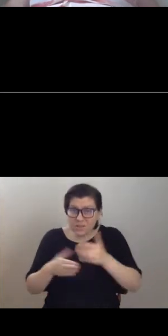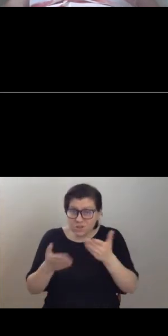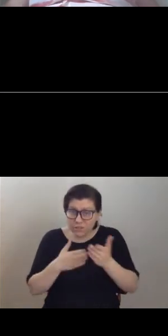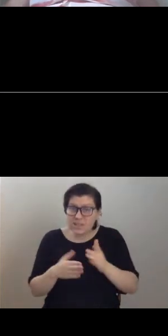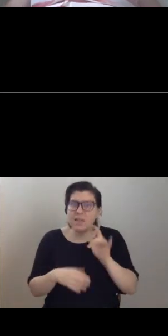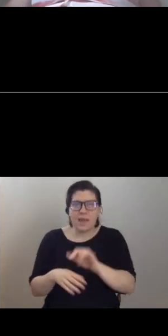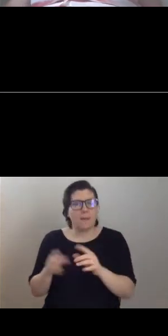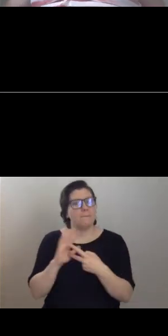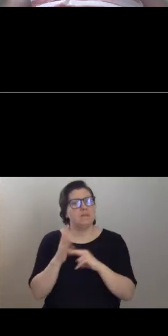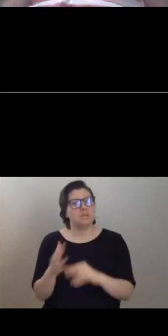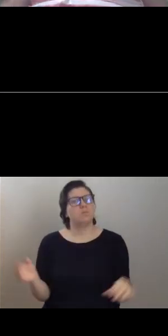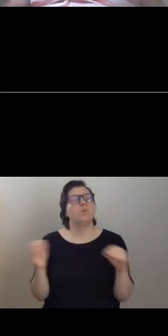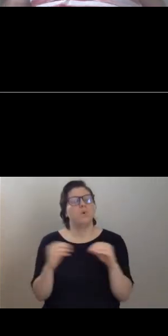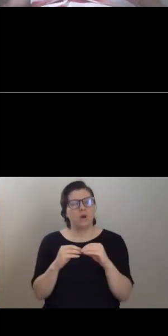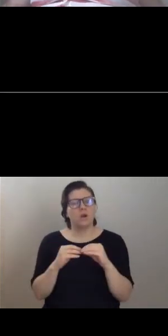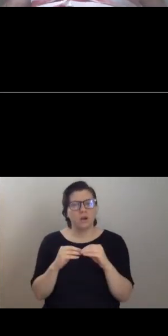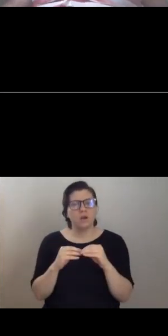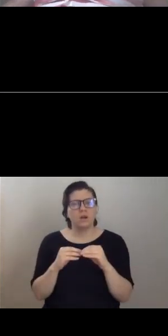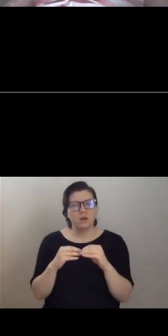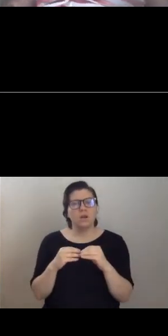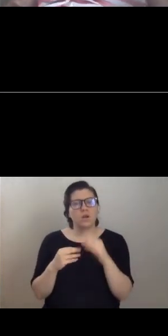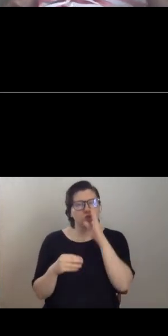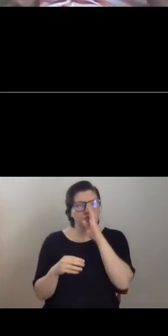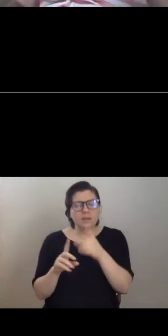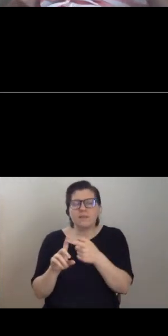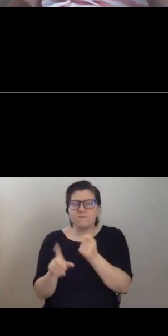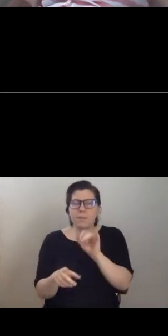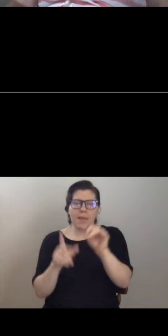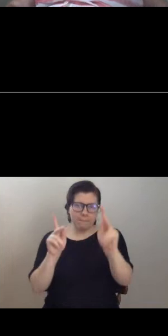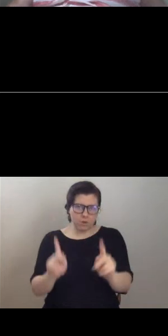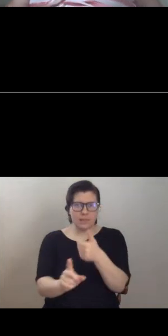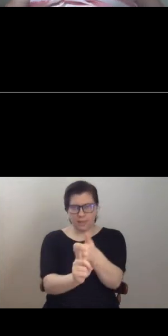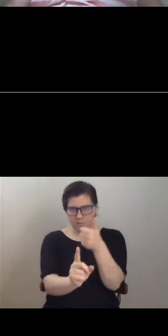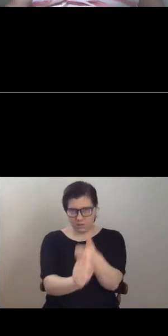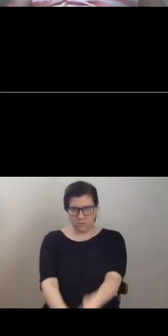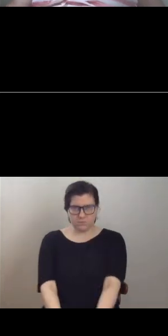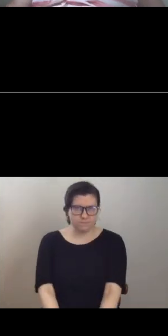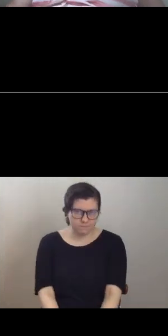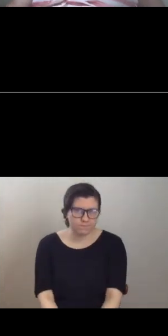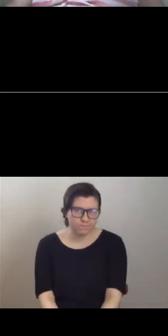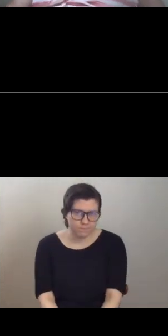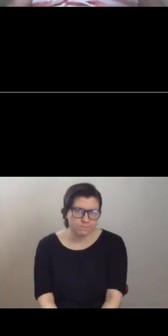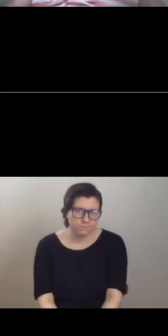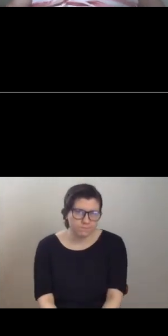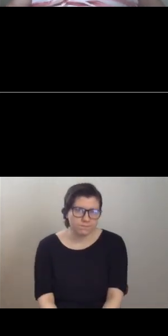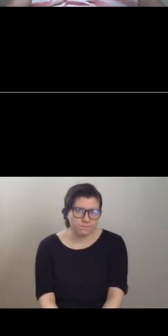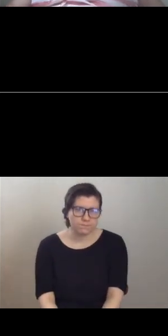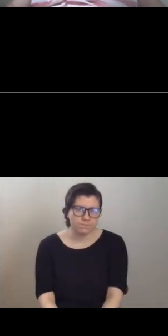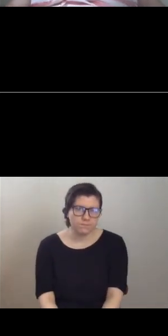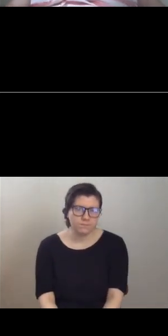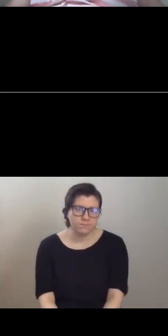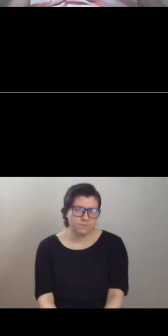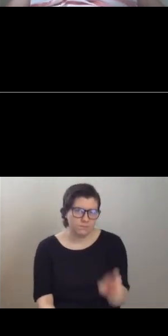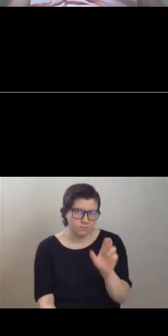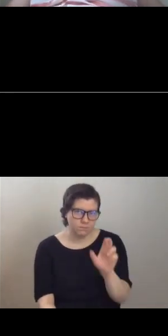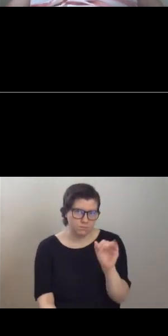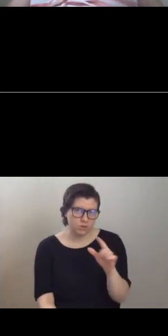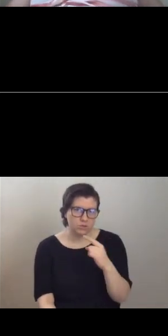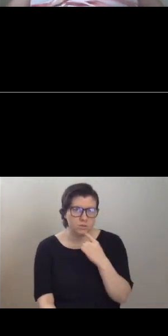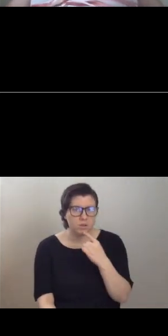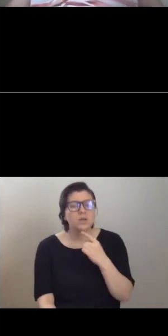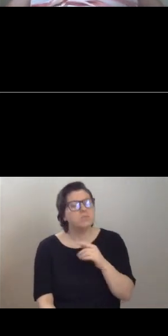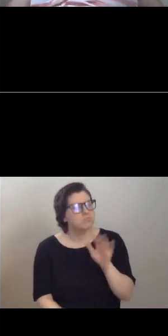so much more coming from the persons themselves. Yeah, excellent point, Tracy. And that kind